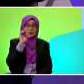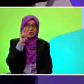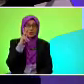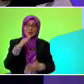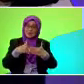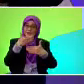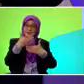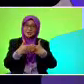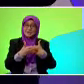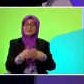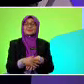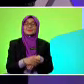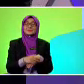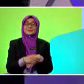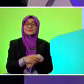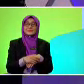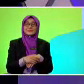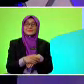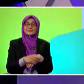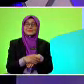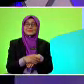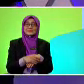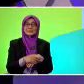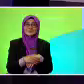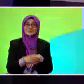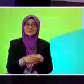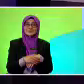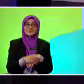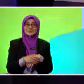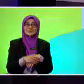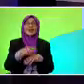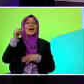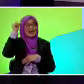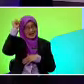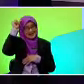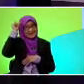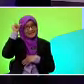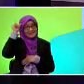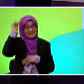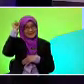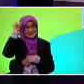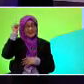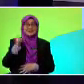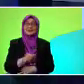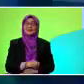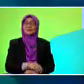next investigation? Whose turn is it now? Oh, okay, Akil, Daniel, go on.